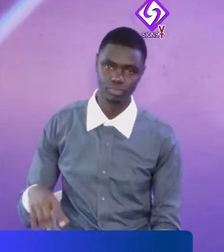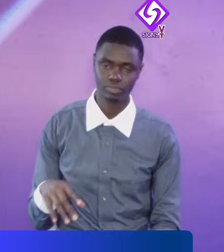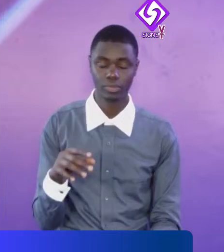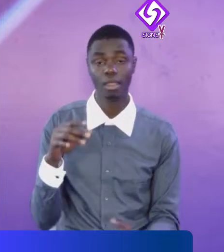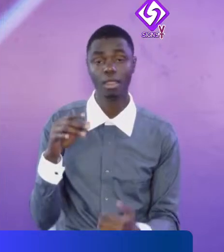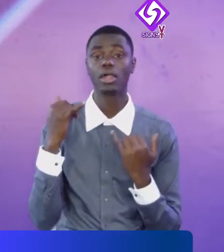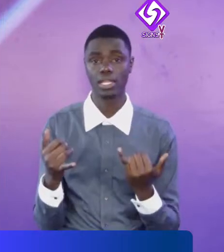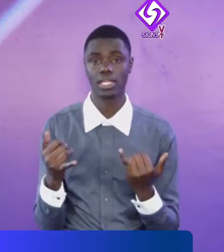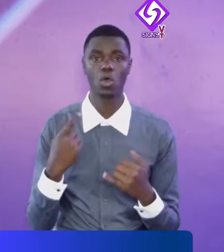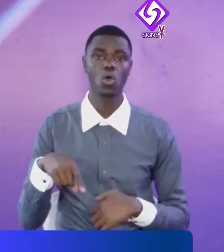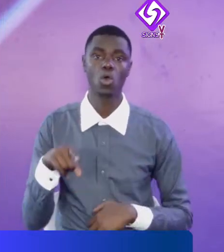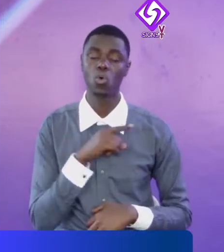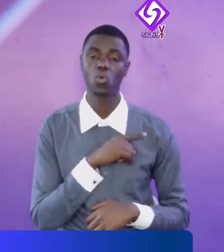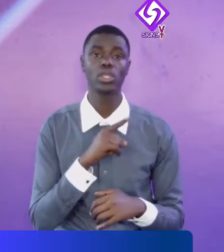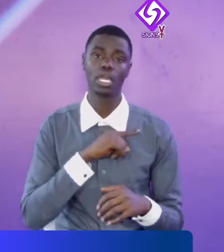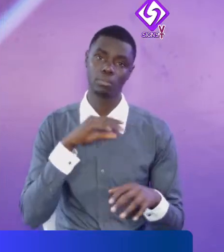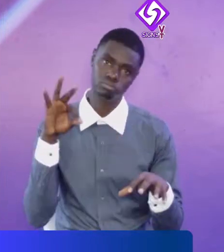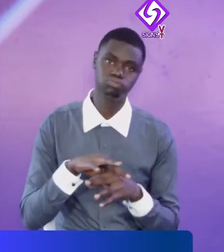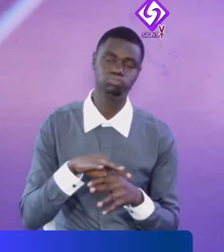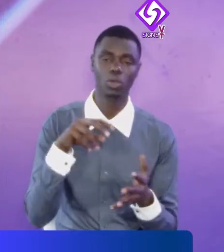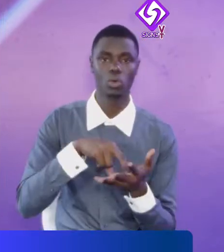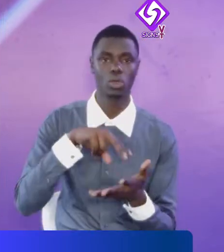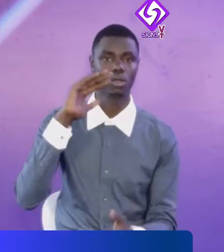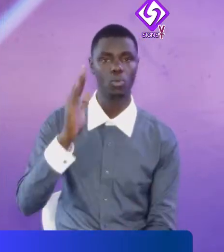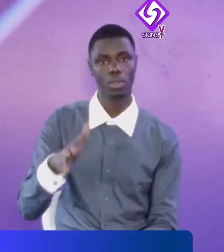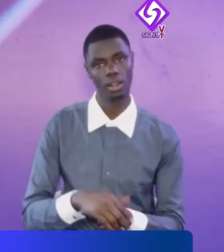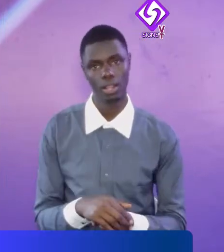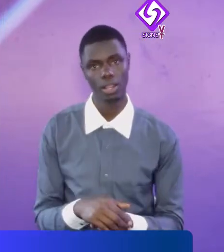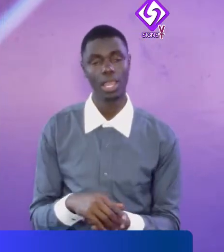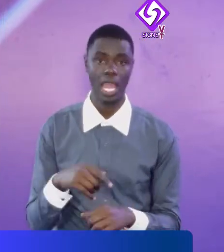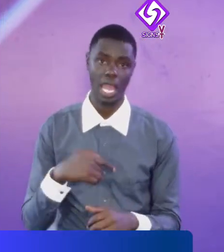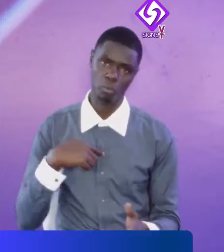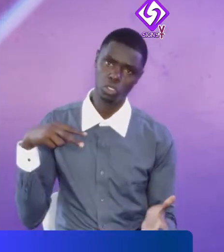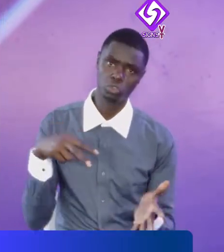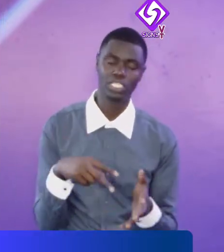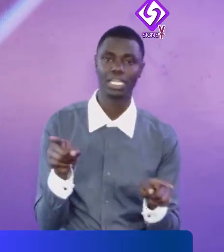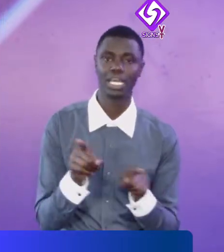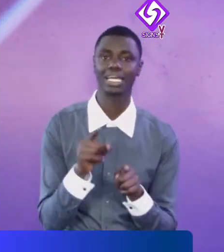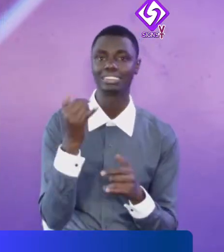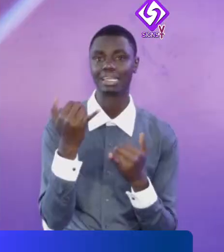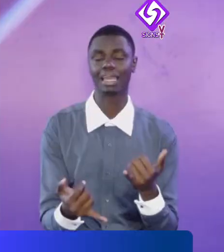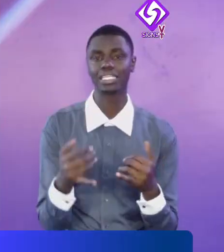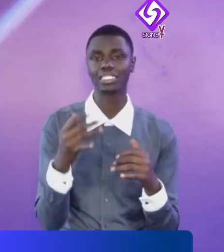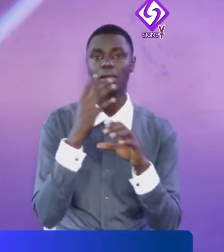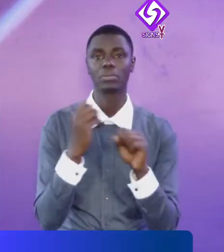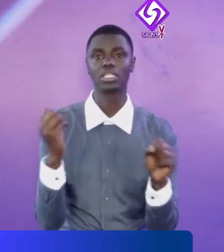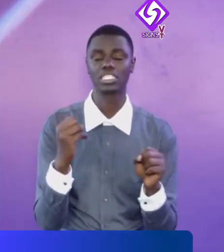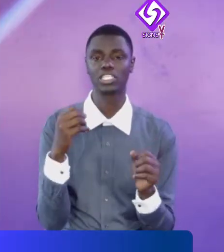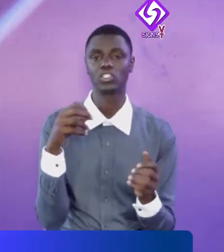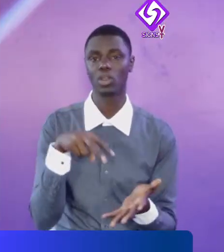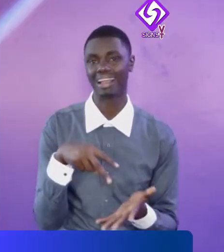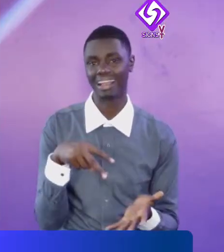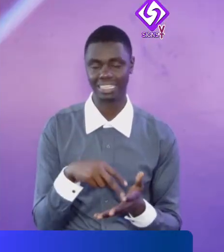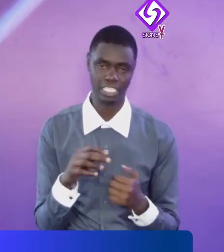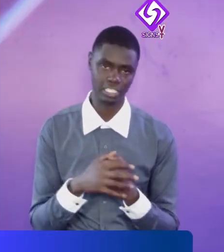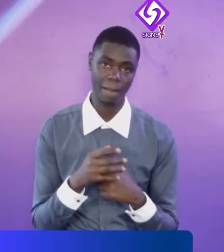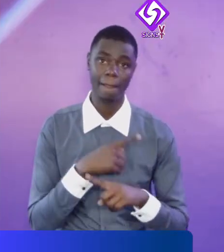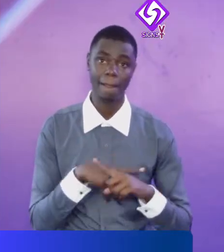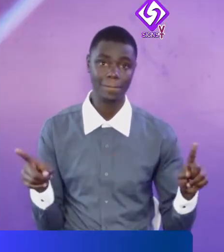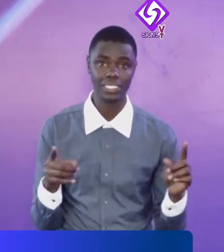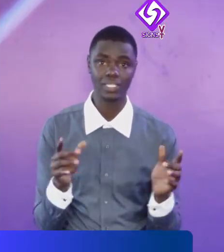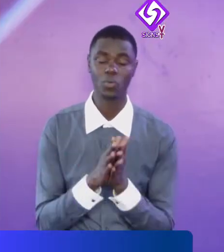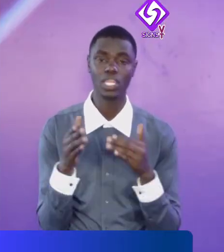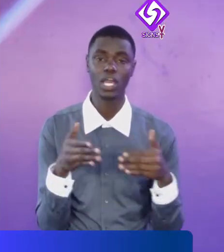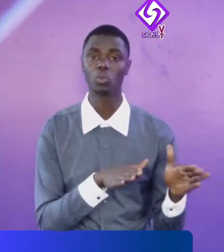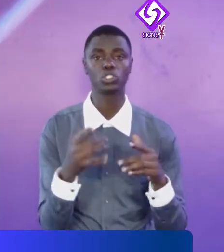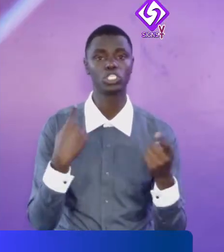time we are going to be in the ballot. I'm going to be out as among the youngest presidential candidates, isn't it? But with a chance to